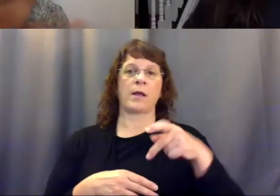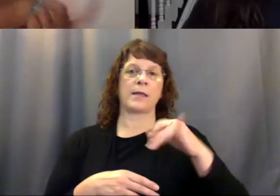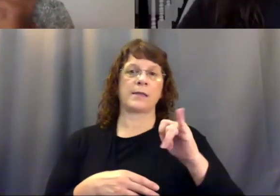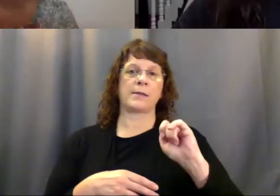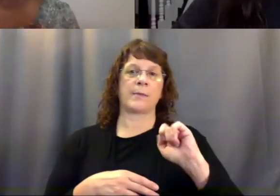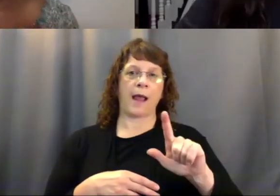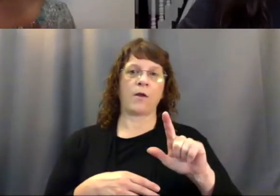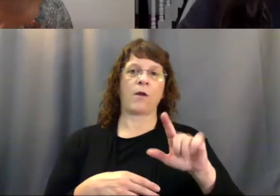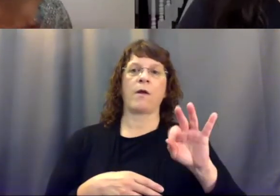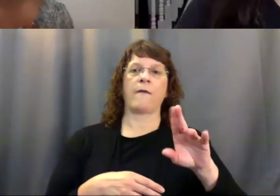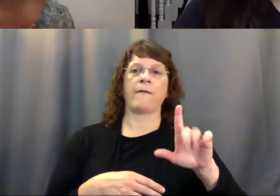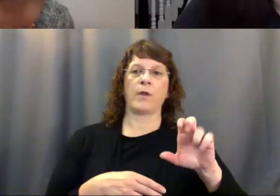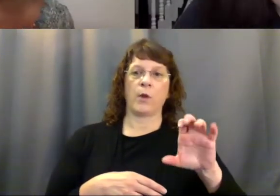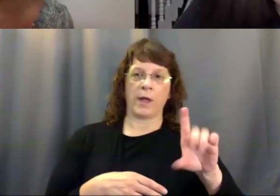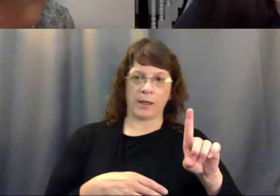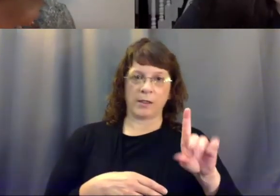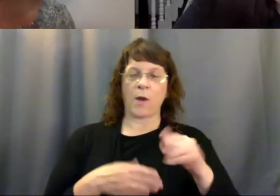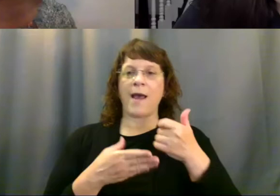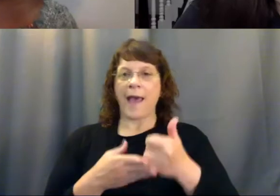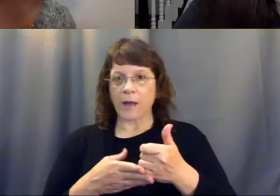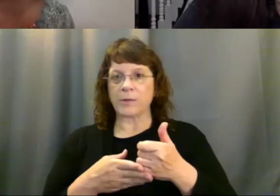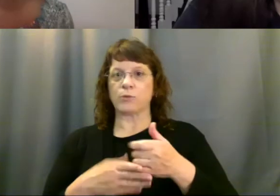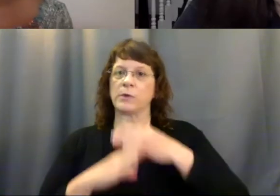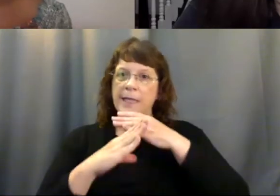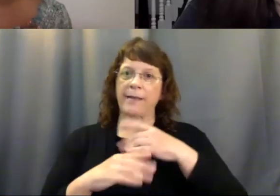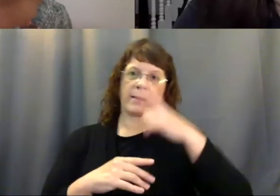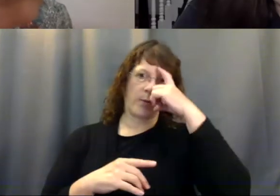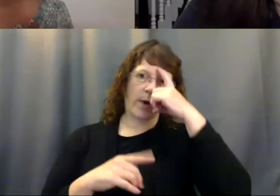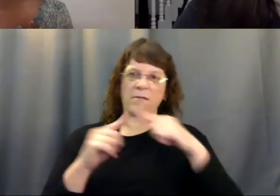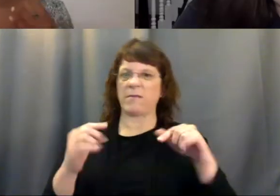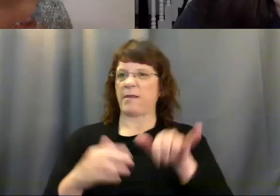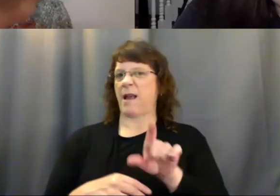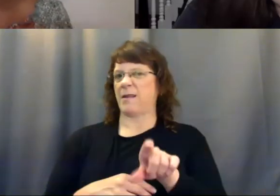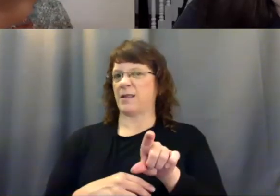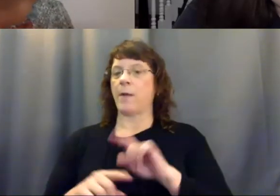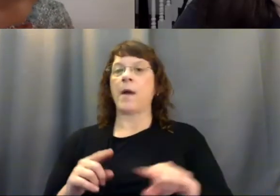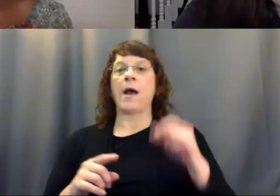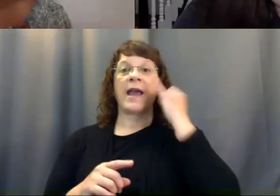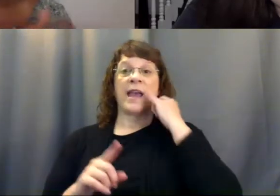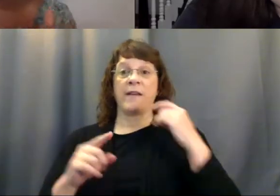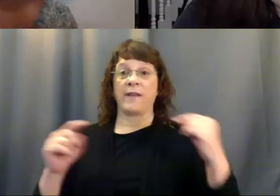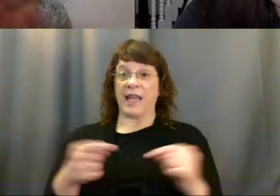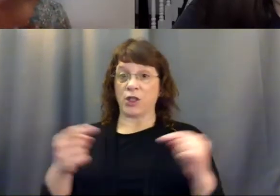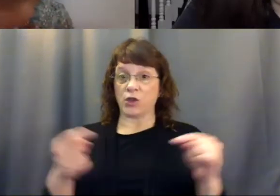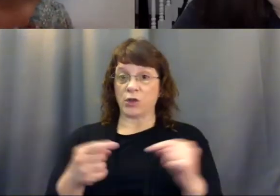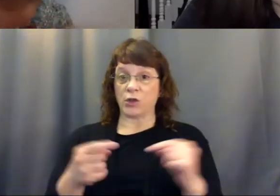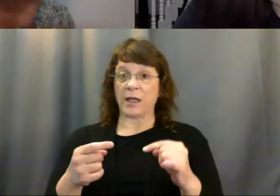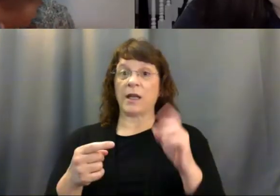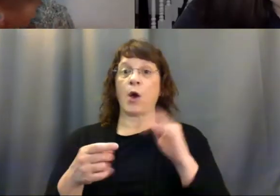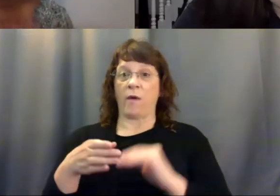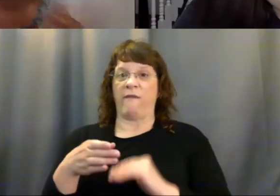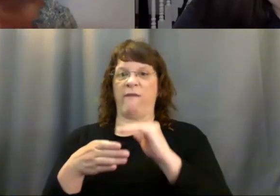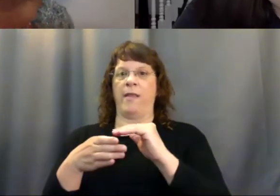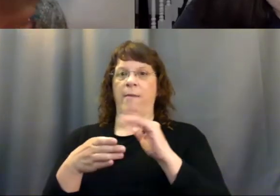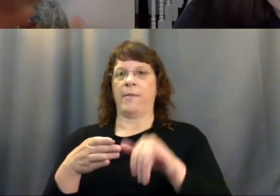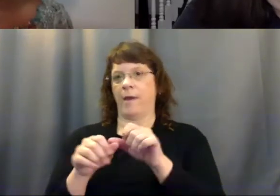helps keep the debris out. It's very necessary. But when you do have injuries, it'll fill that region up after it's cleaned